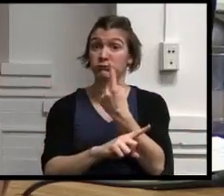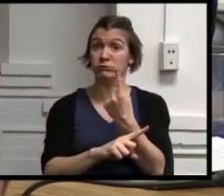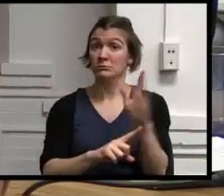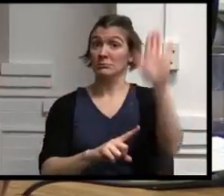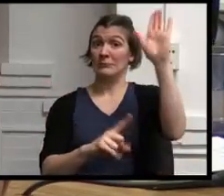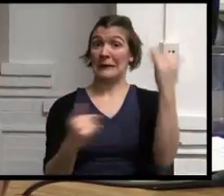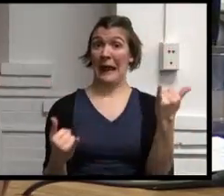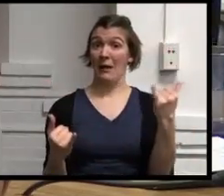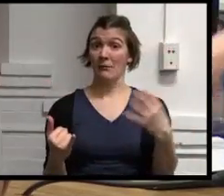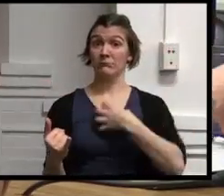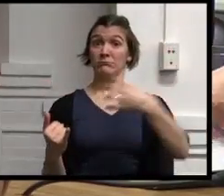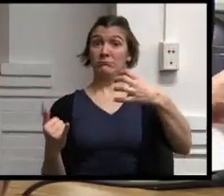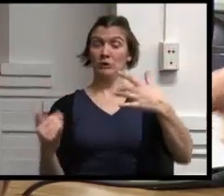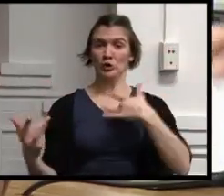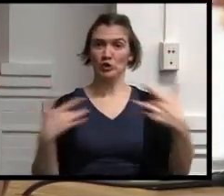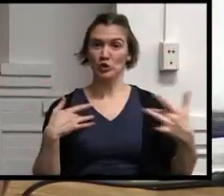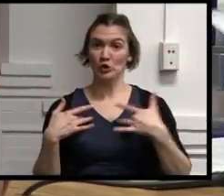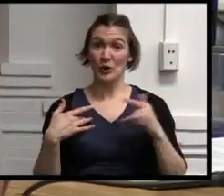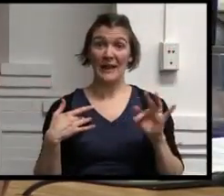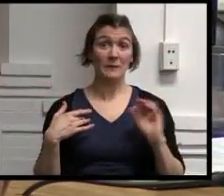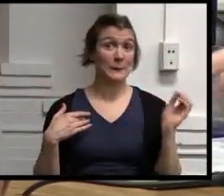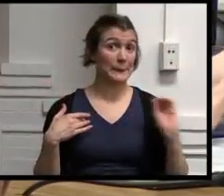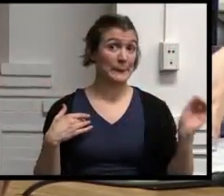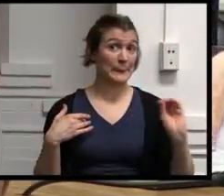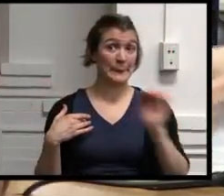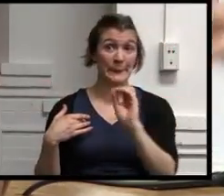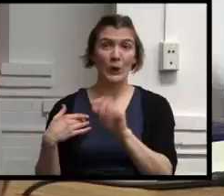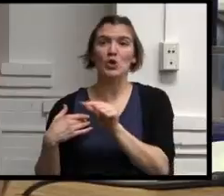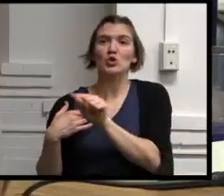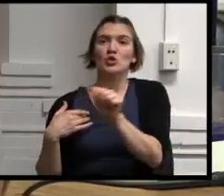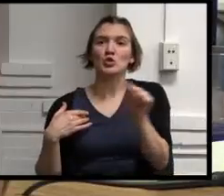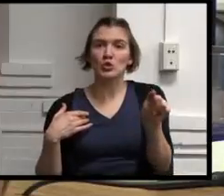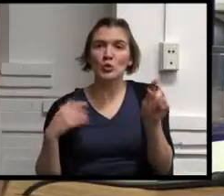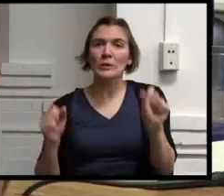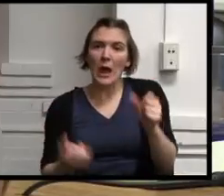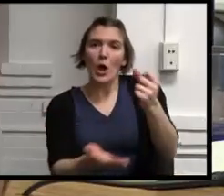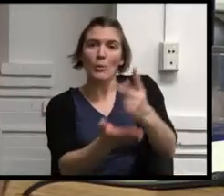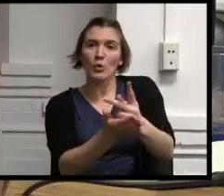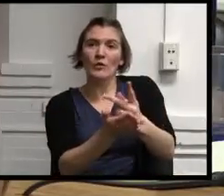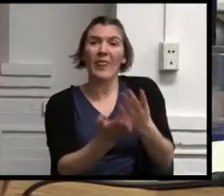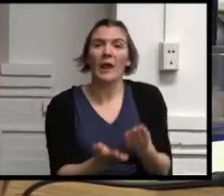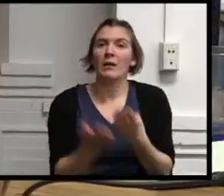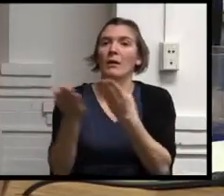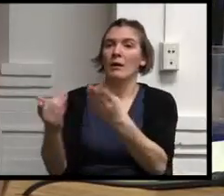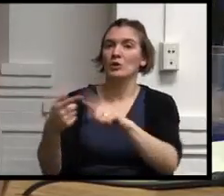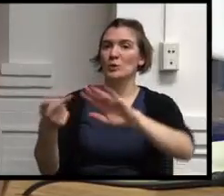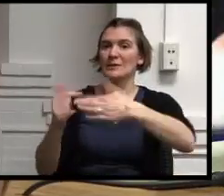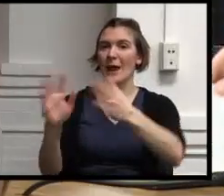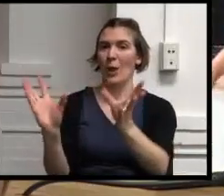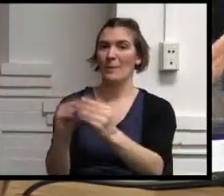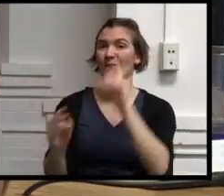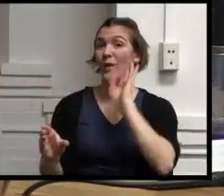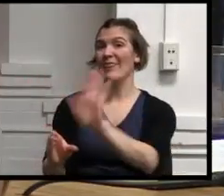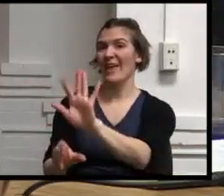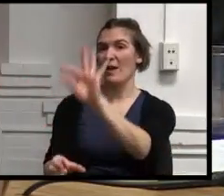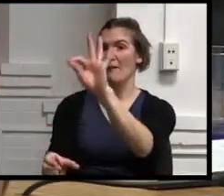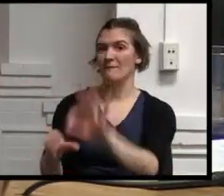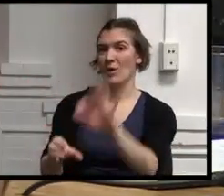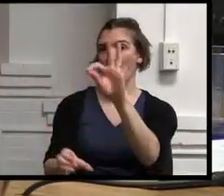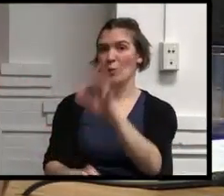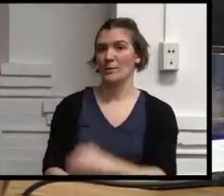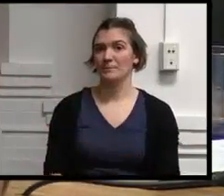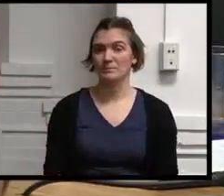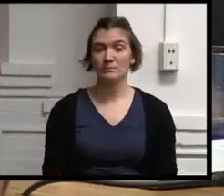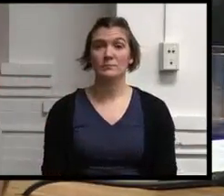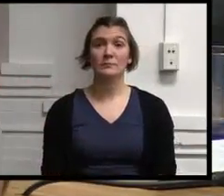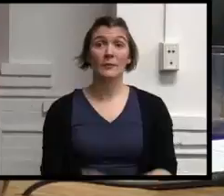are concerned about, that the budget is now ready for you to approve and send on to town meeting for consideration. Is there anybody